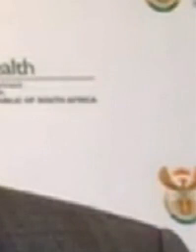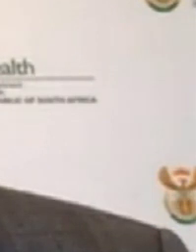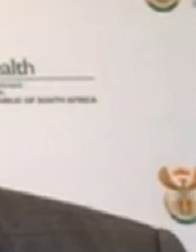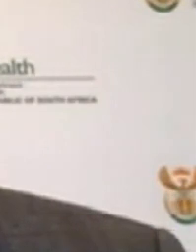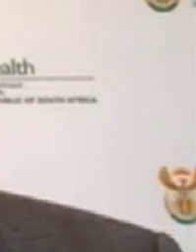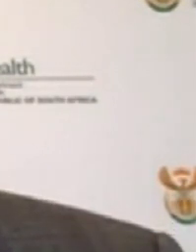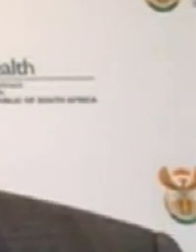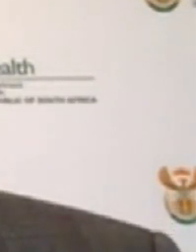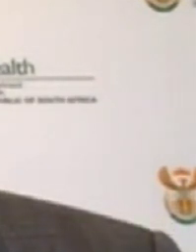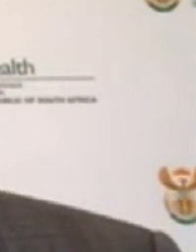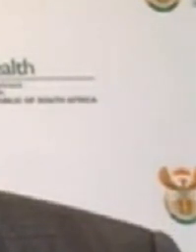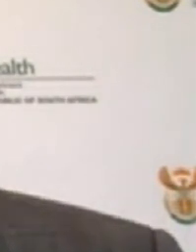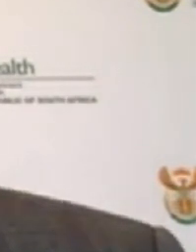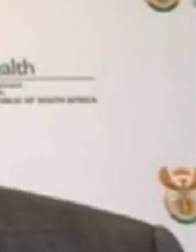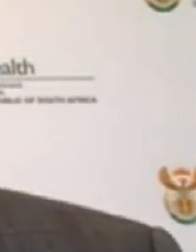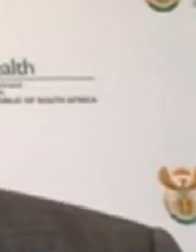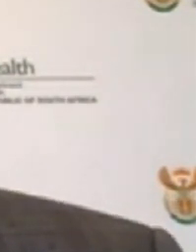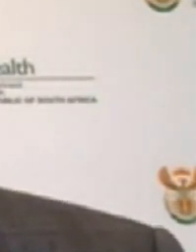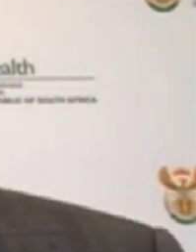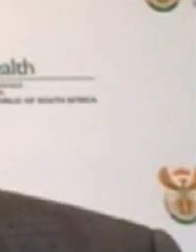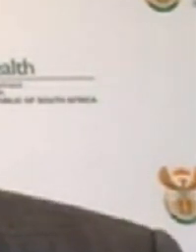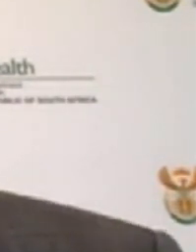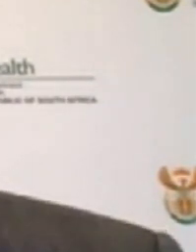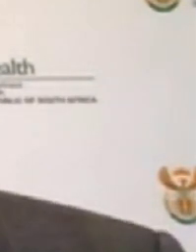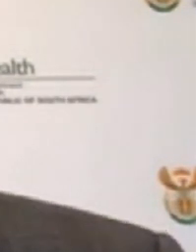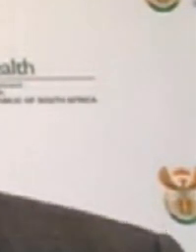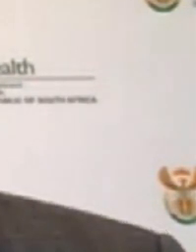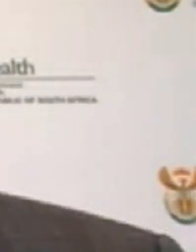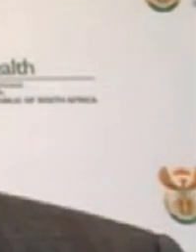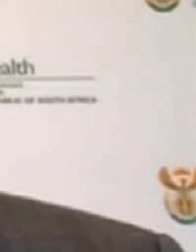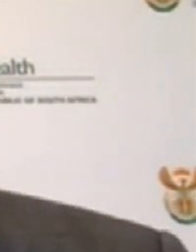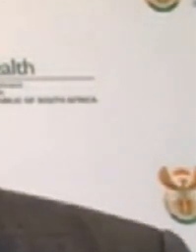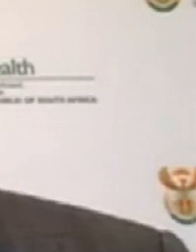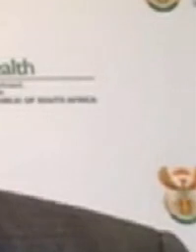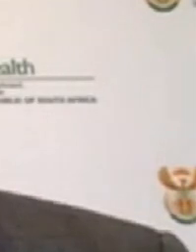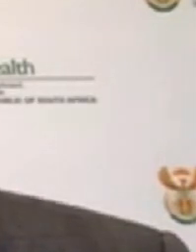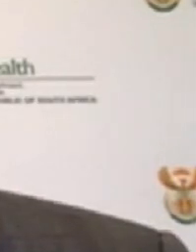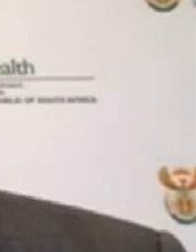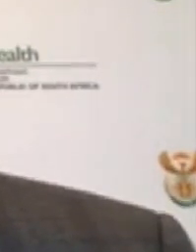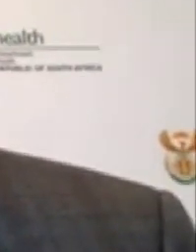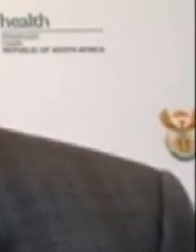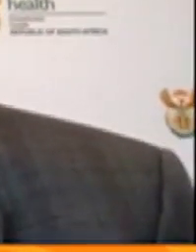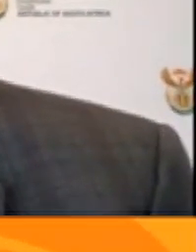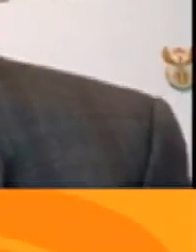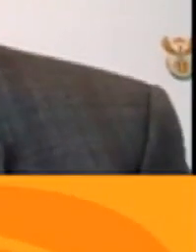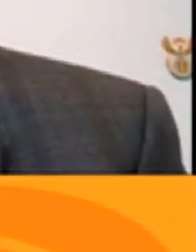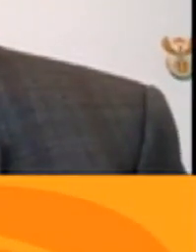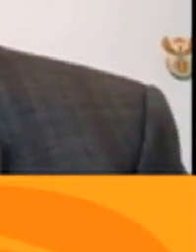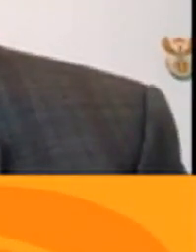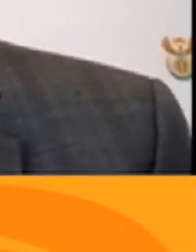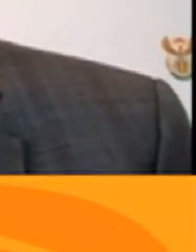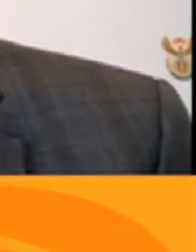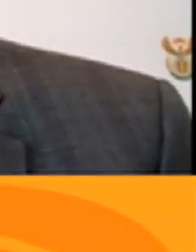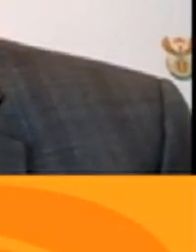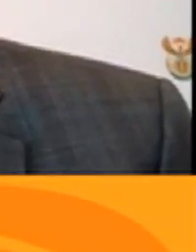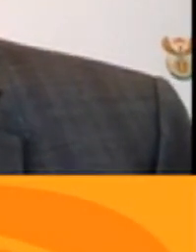other animals, such as poultry and so on. So that work is under discussion. Already Minister Nzimande had convened a meeting with